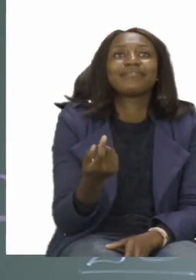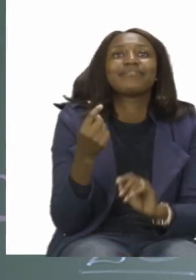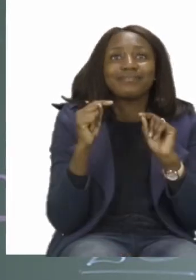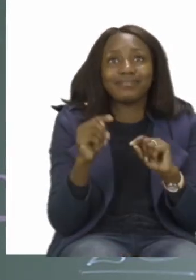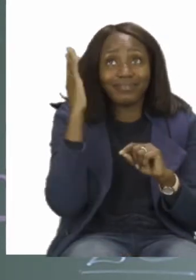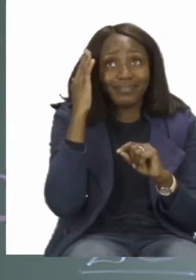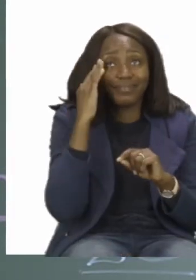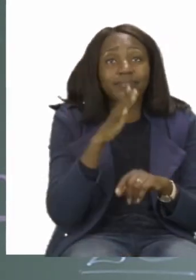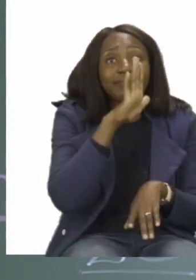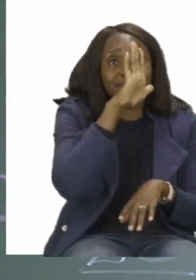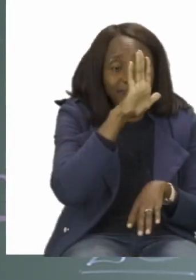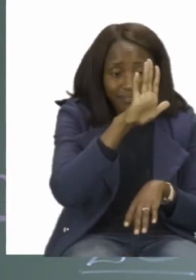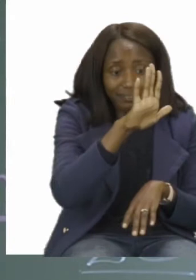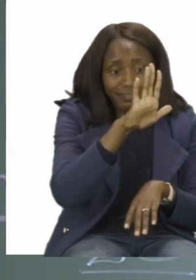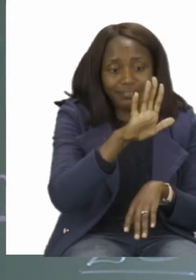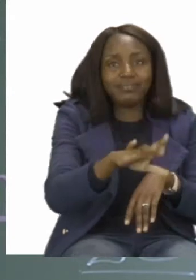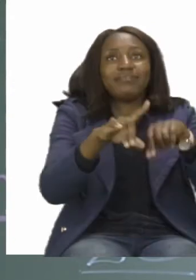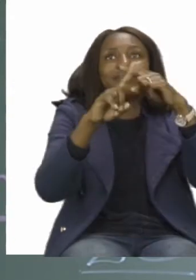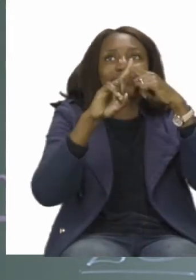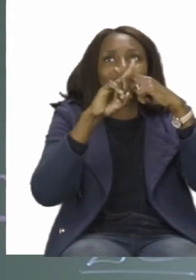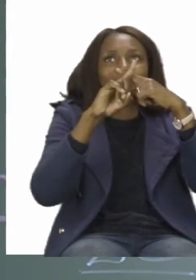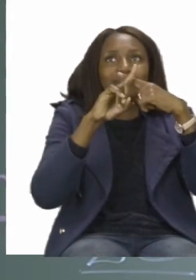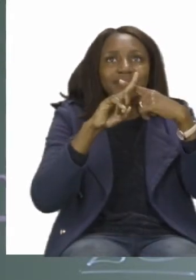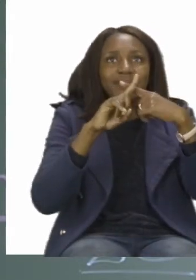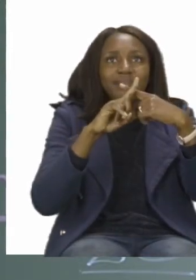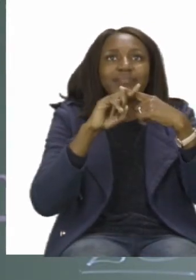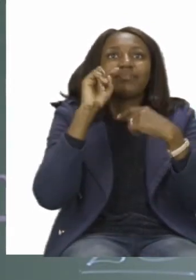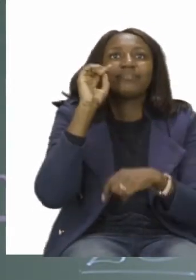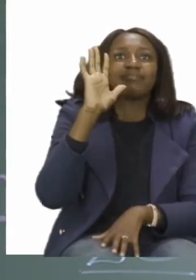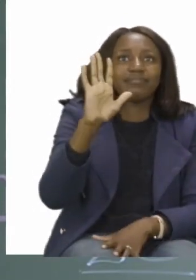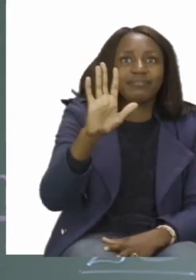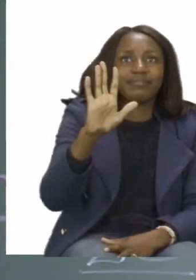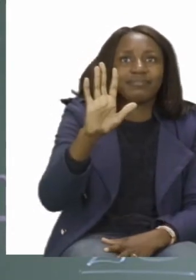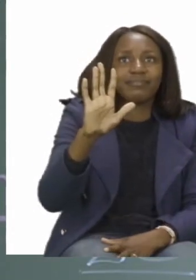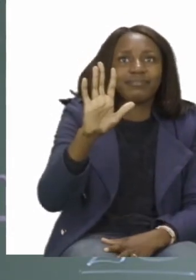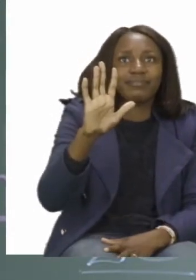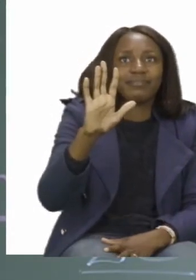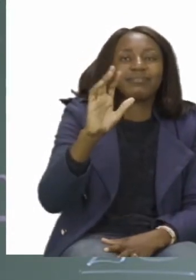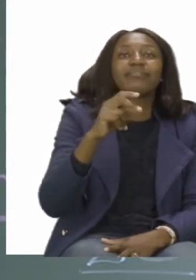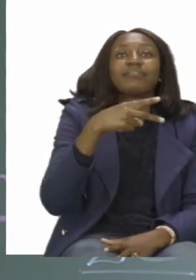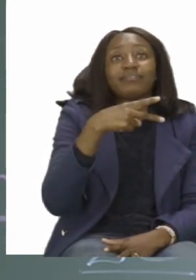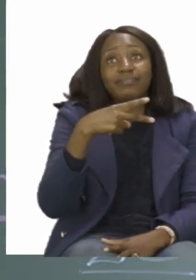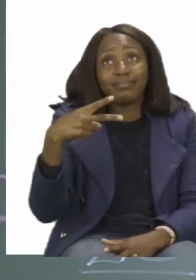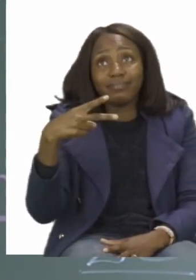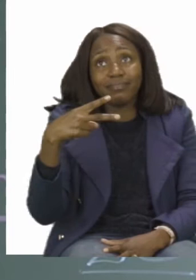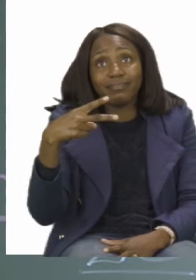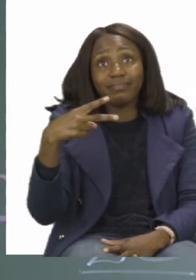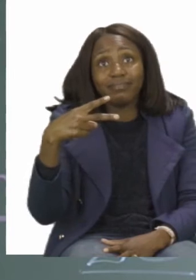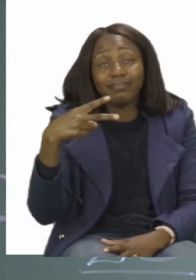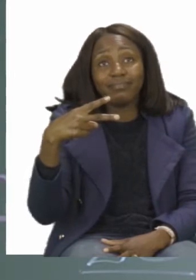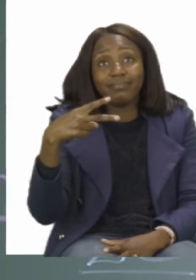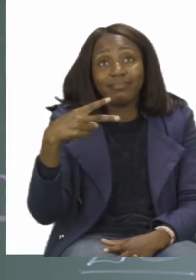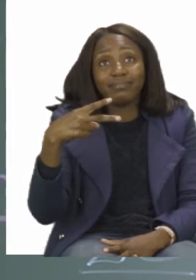we know we have 5 times 5. And what did we say